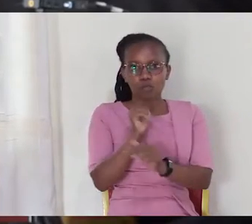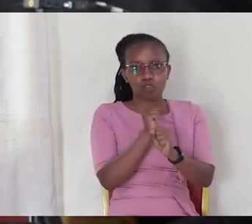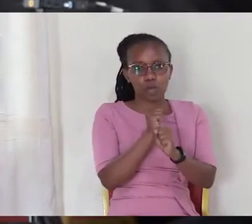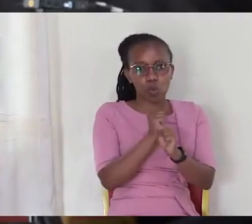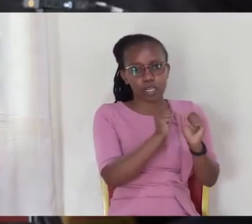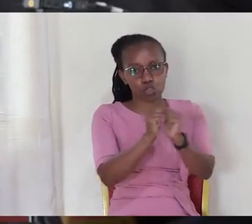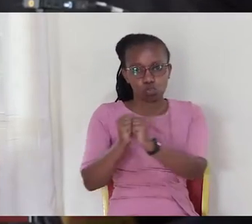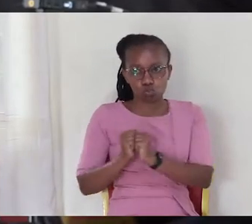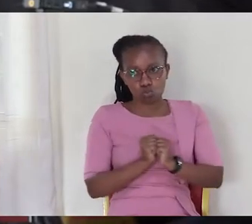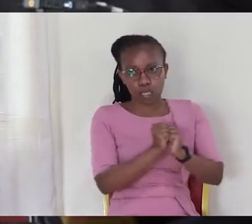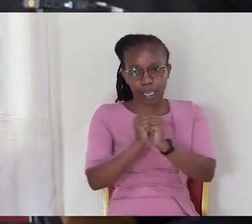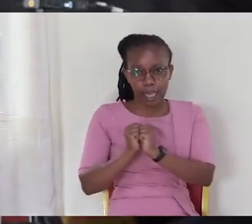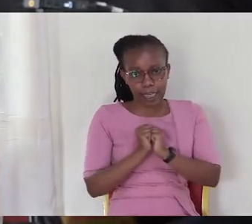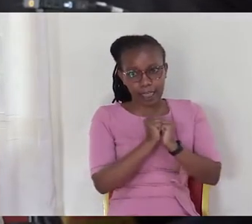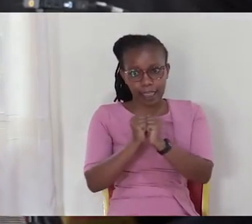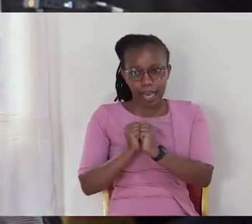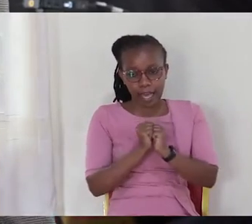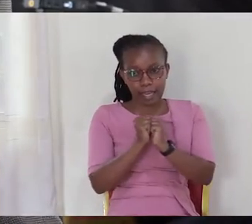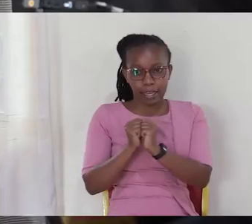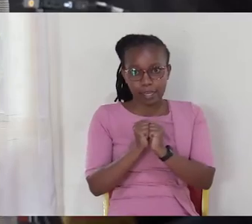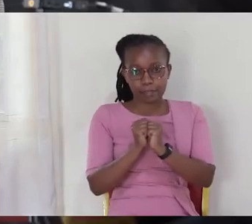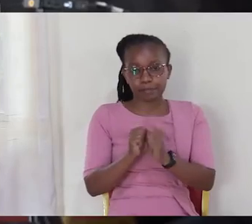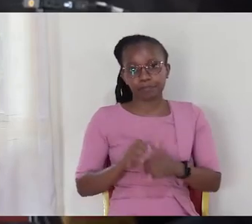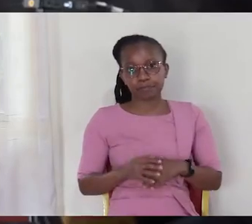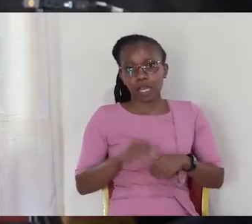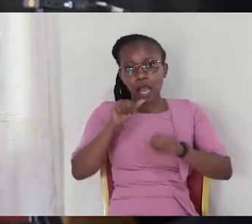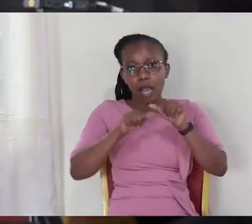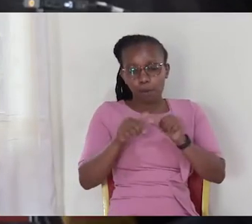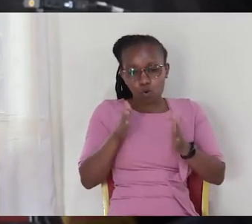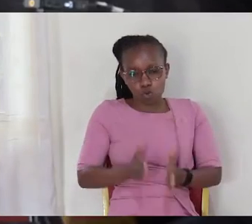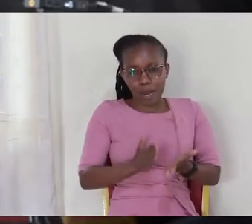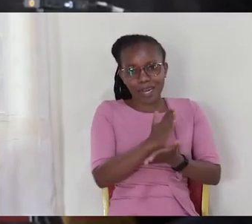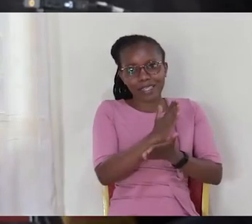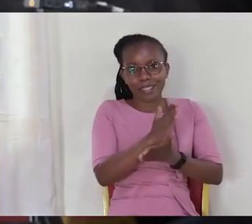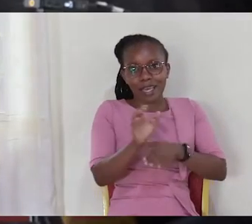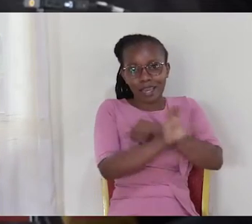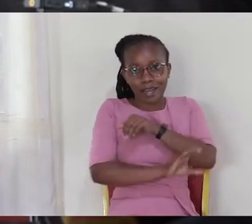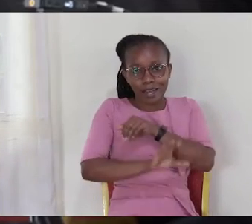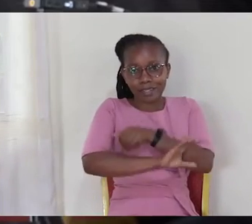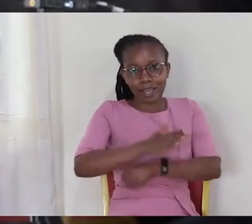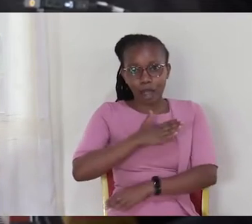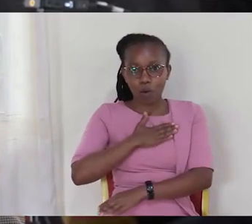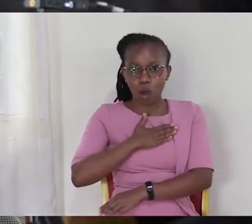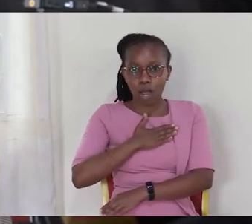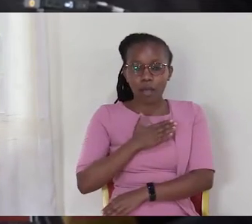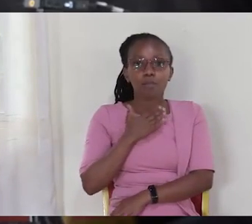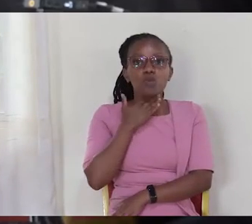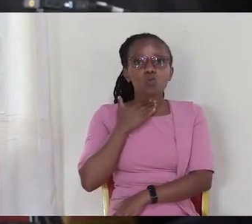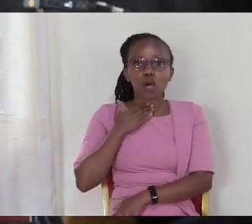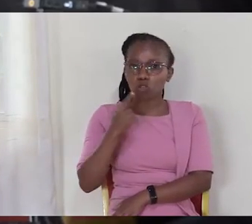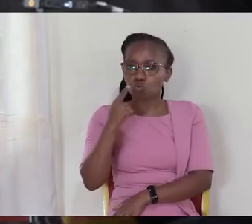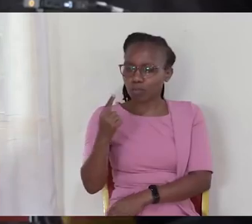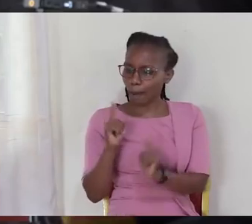together to deal with the state of human rights in the country. So I just want to say a few